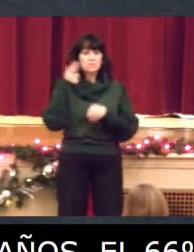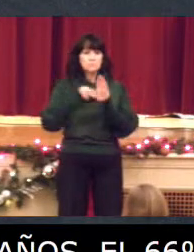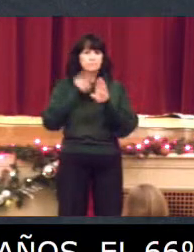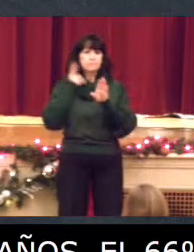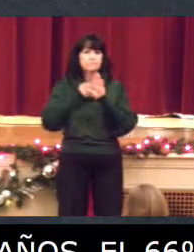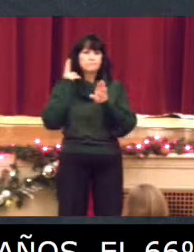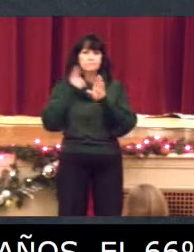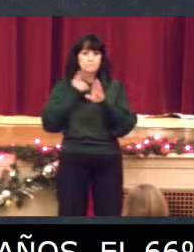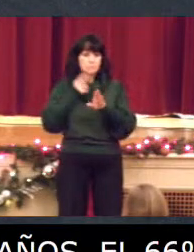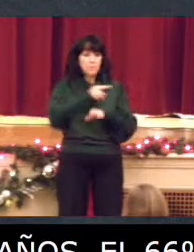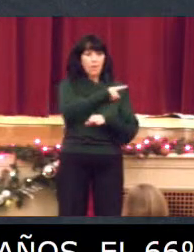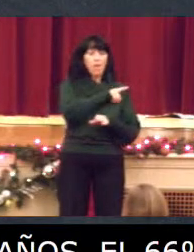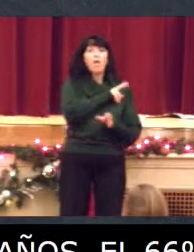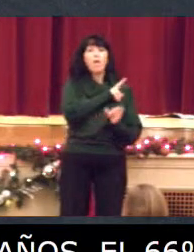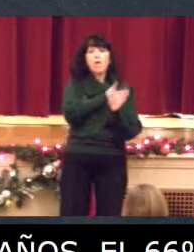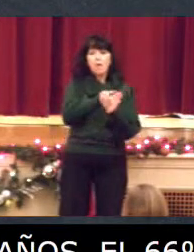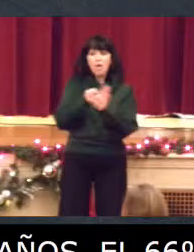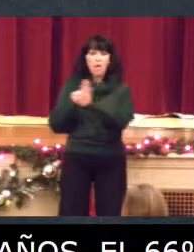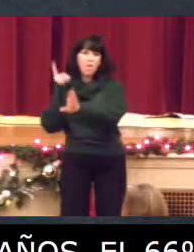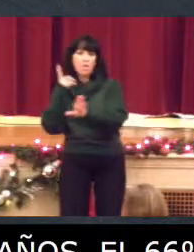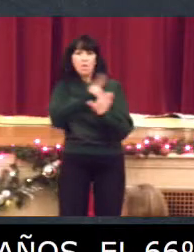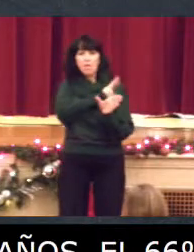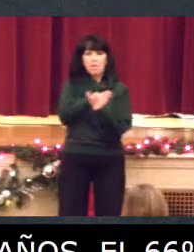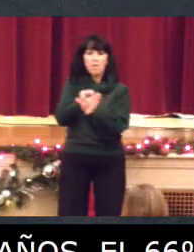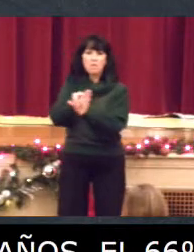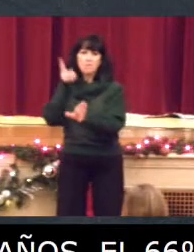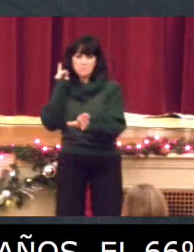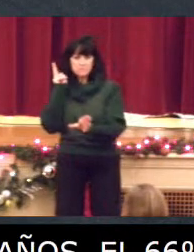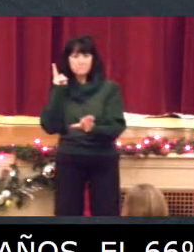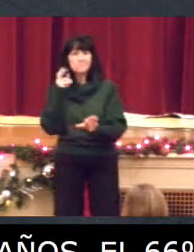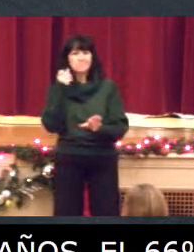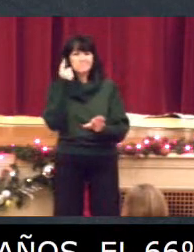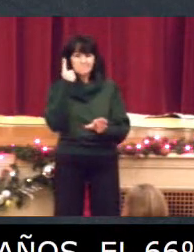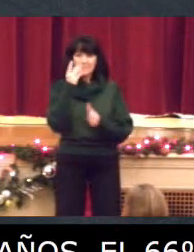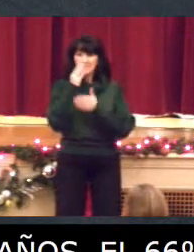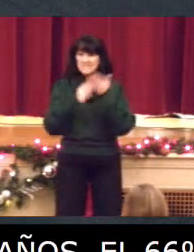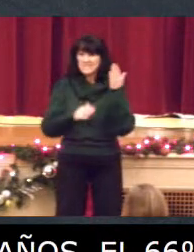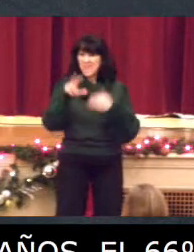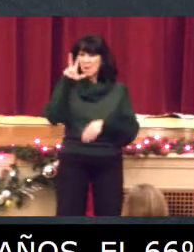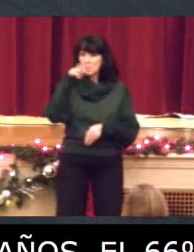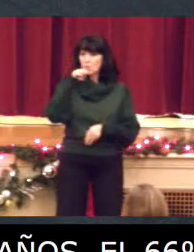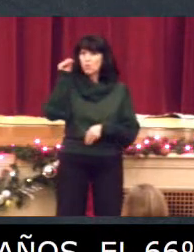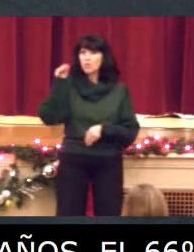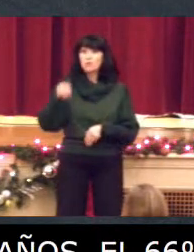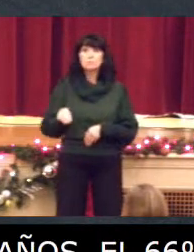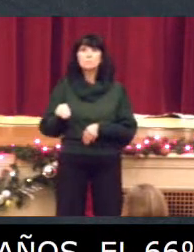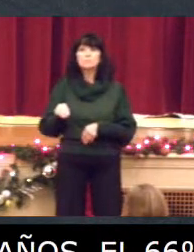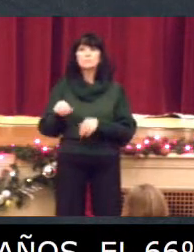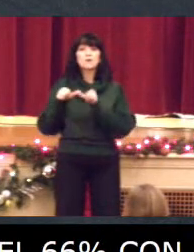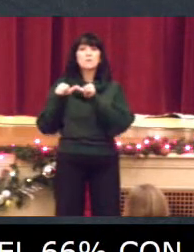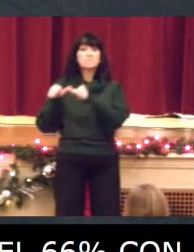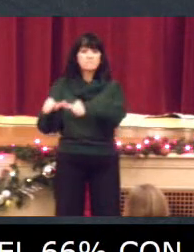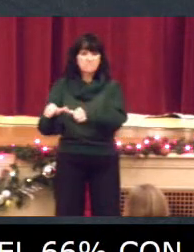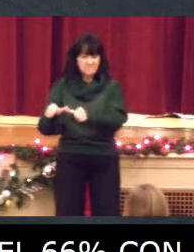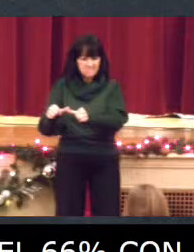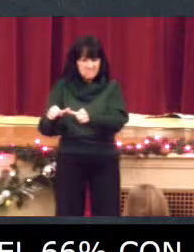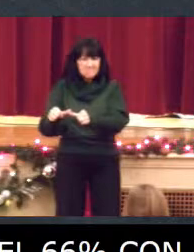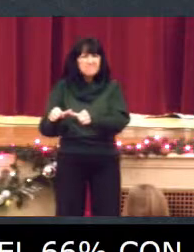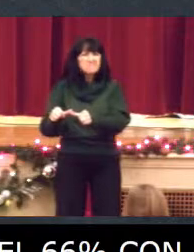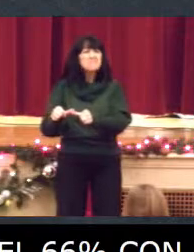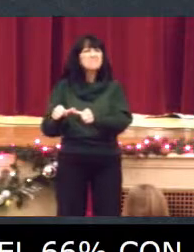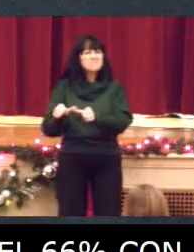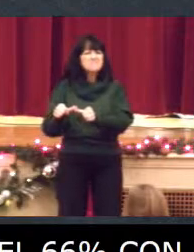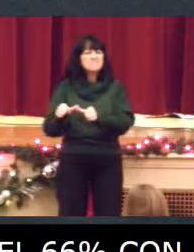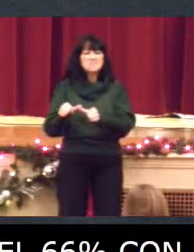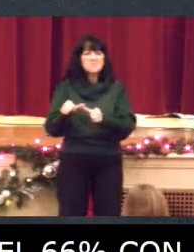the 66%, with some of them close to 30%. What does that mean to the layman, or not even the